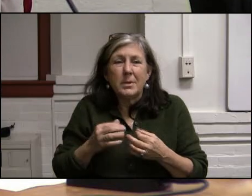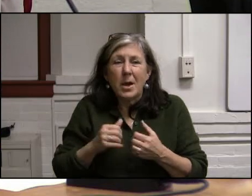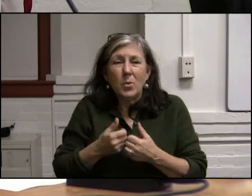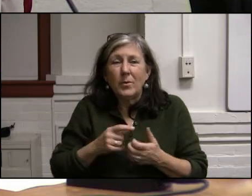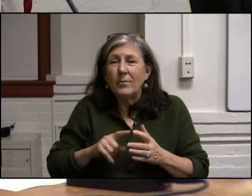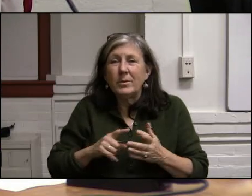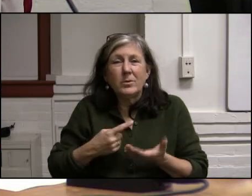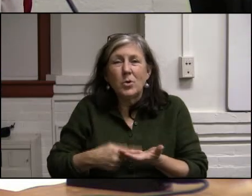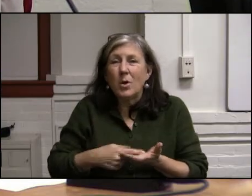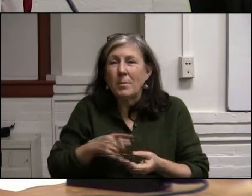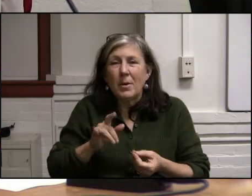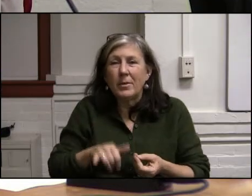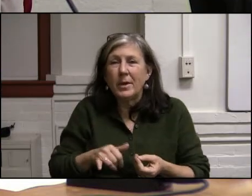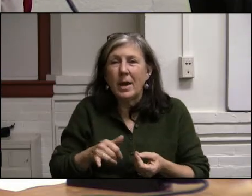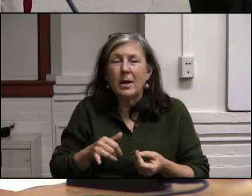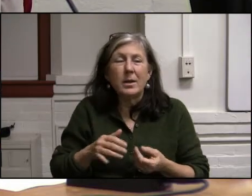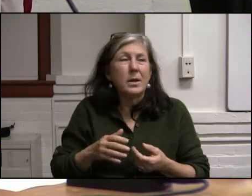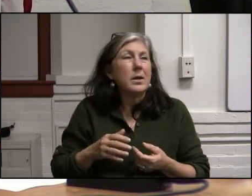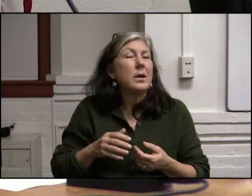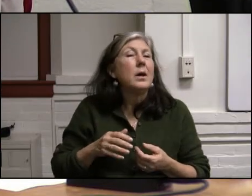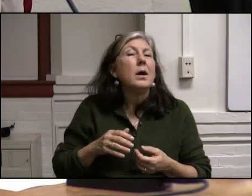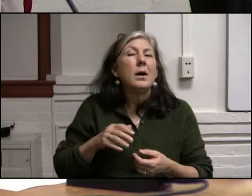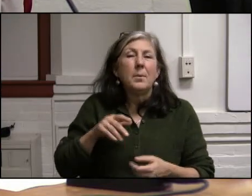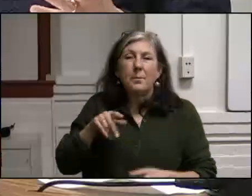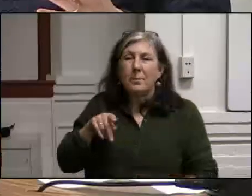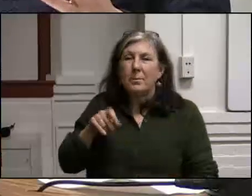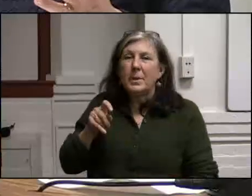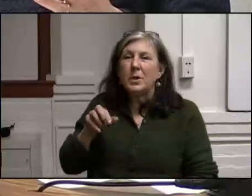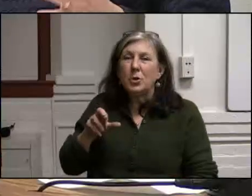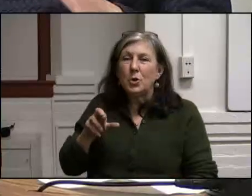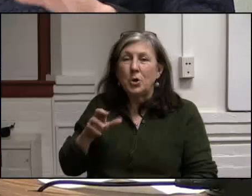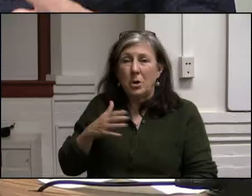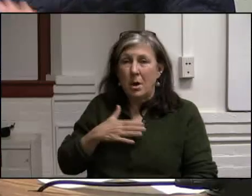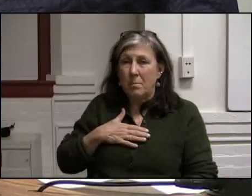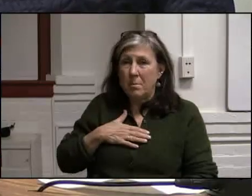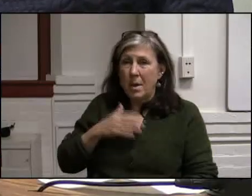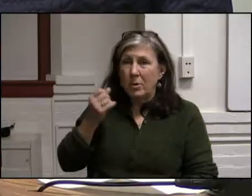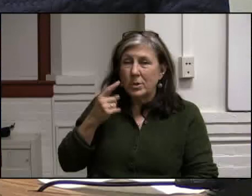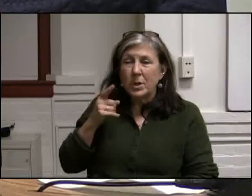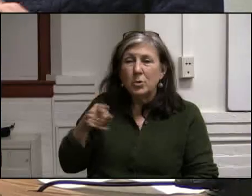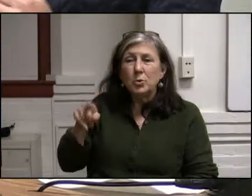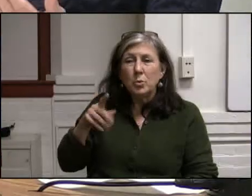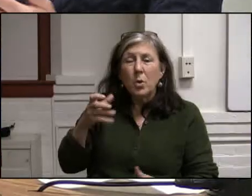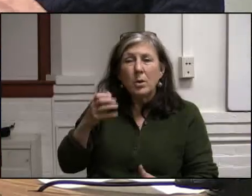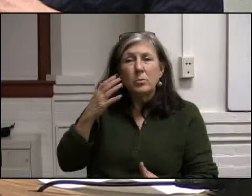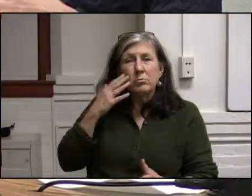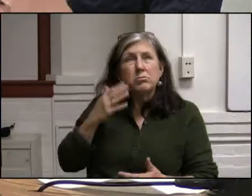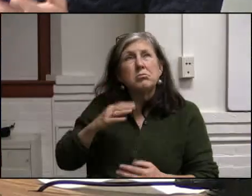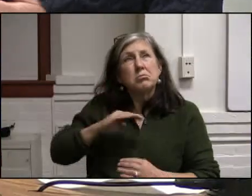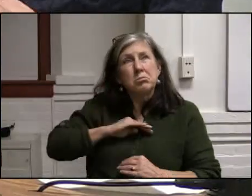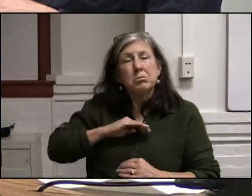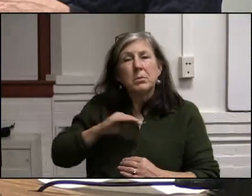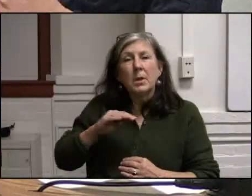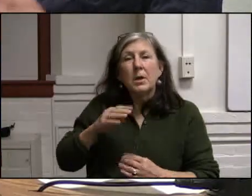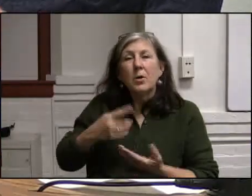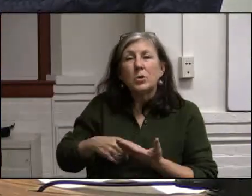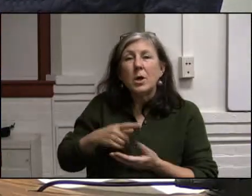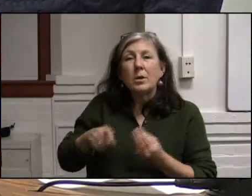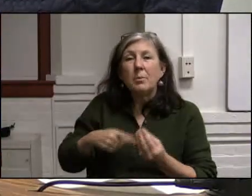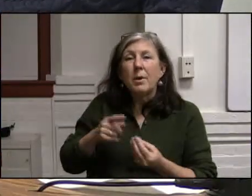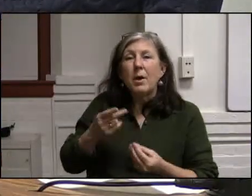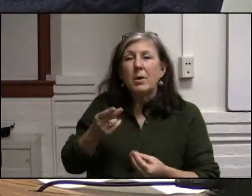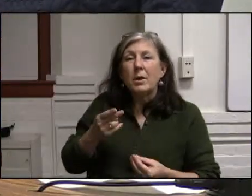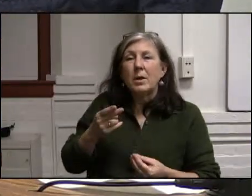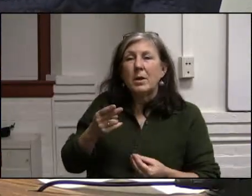that, other than... My understanding was that you just wanted to satisfy yourselves. When we talked about it generally as